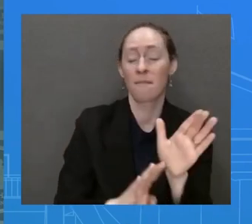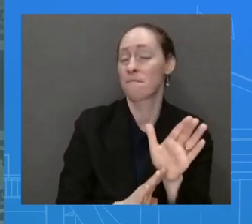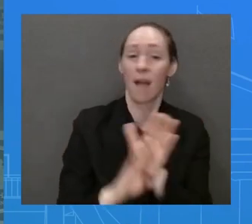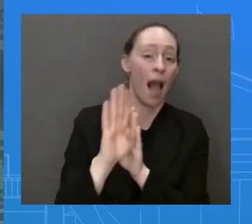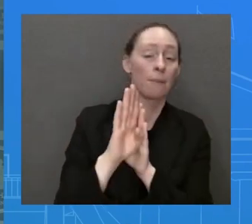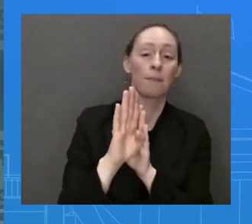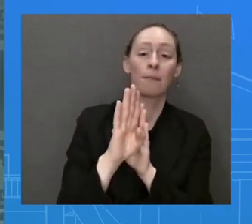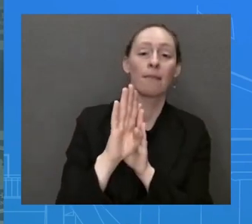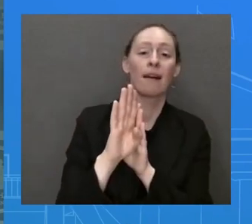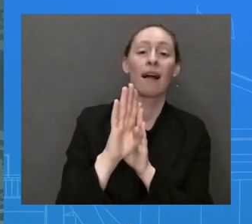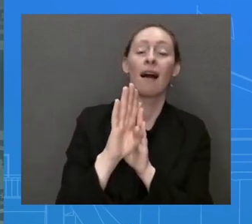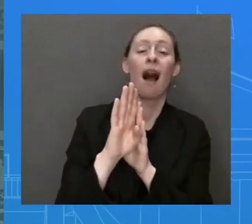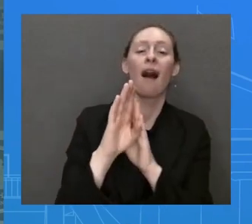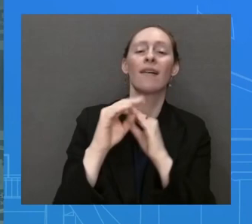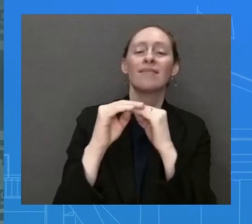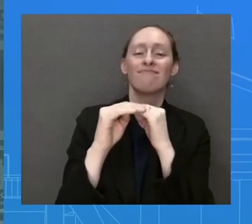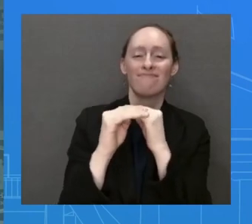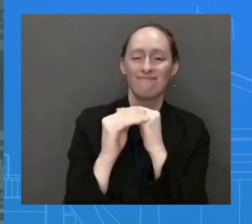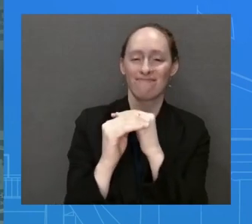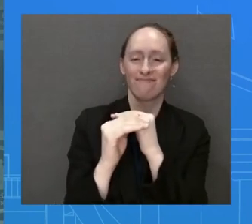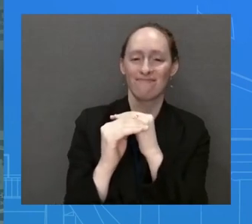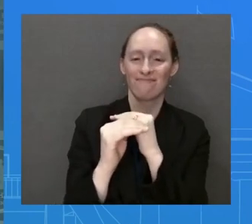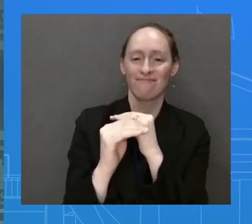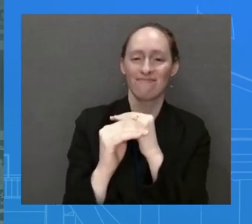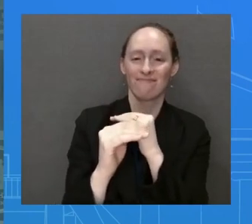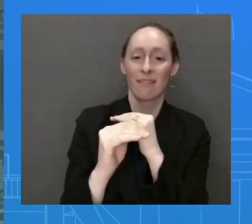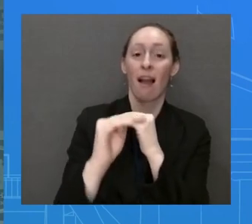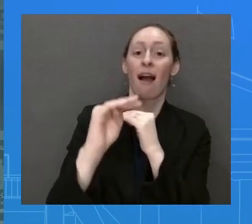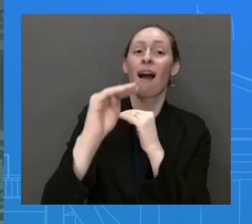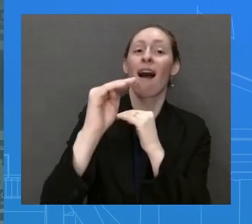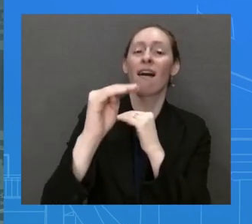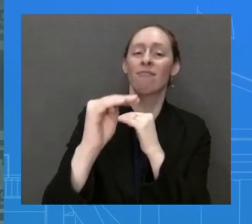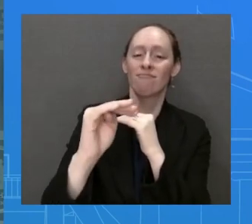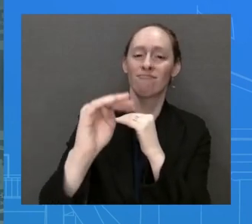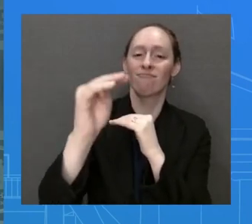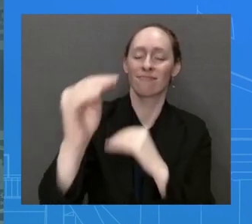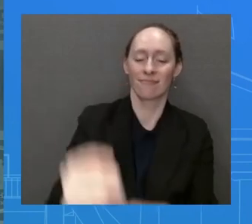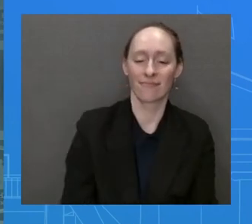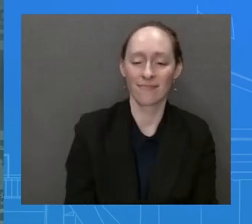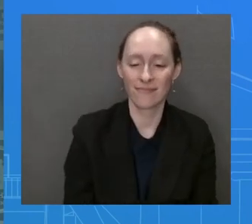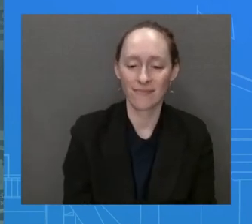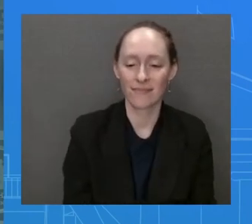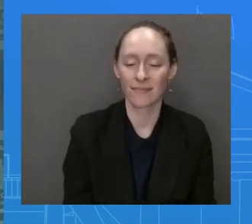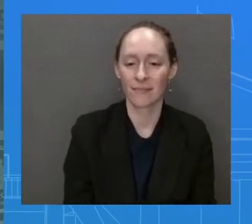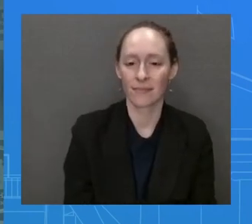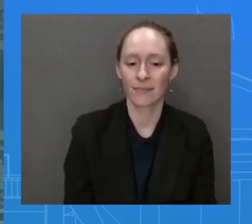talk about the jobs report that we saw recently and as we talk about the CPI data.